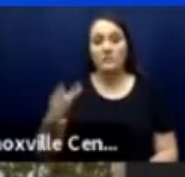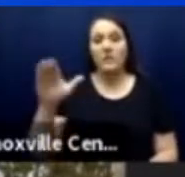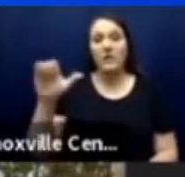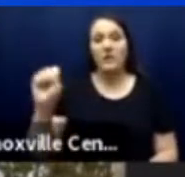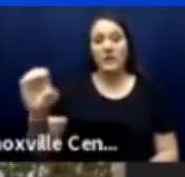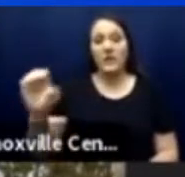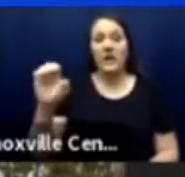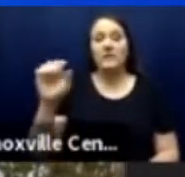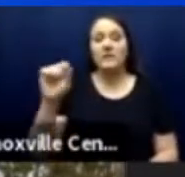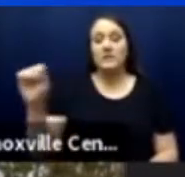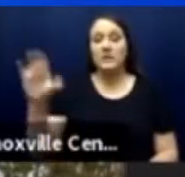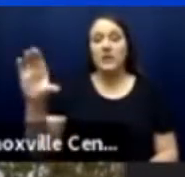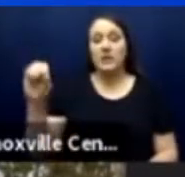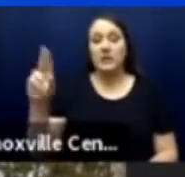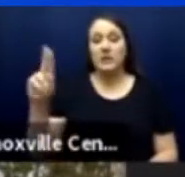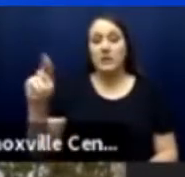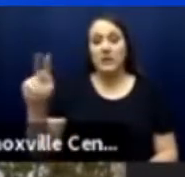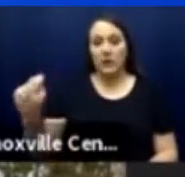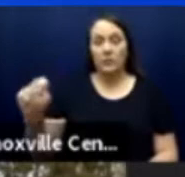covid.knoxcountytn.gov/case-count.